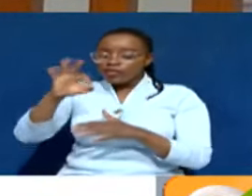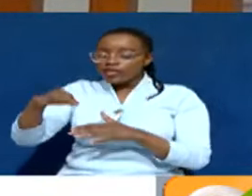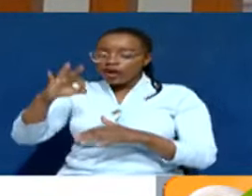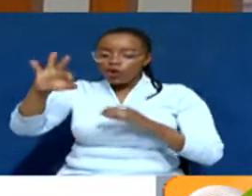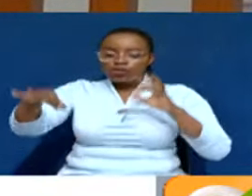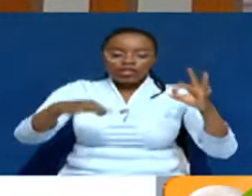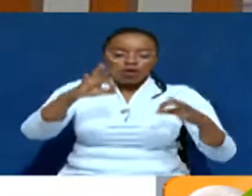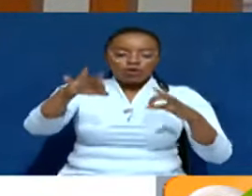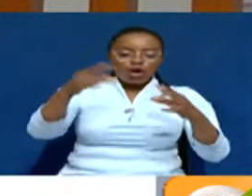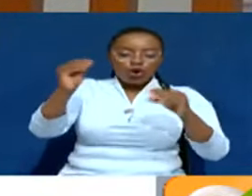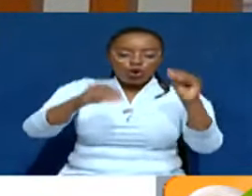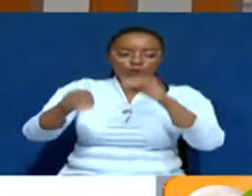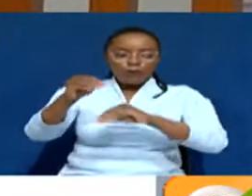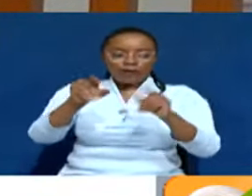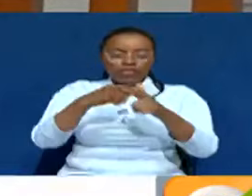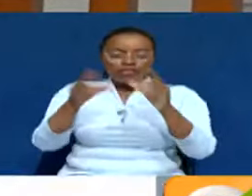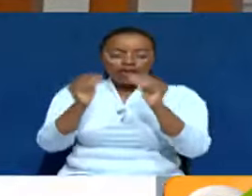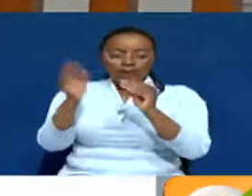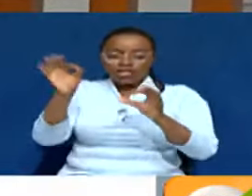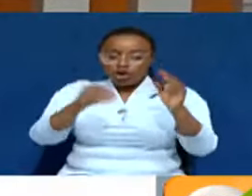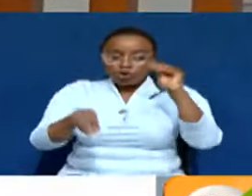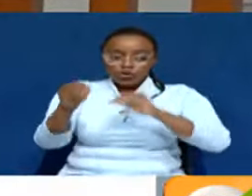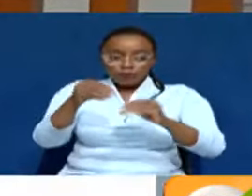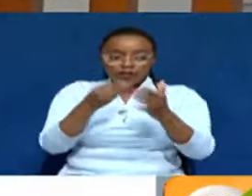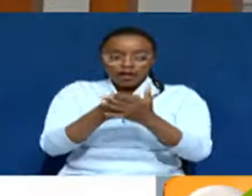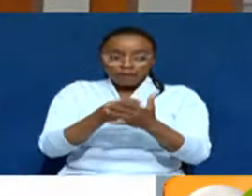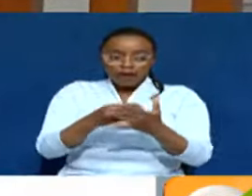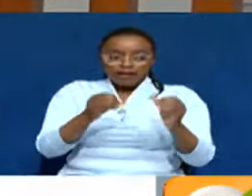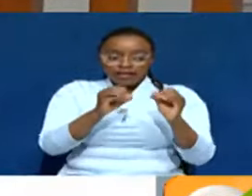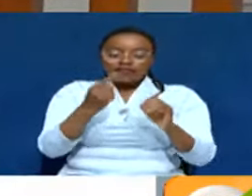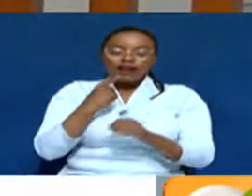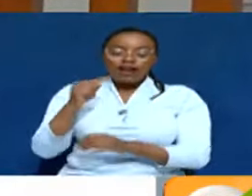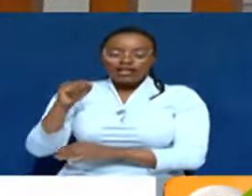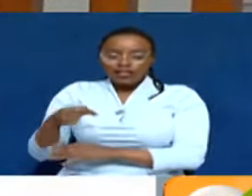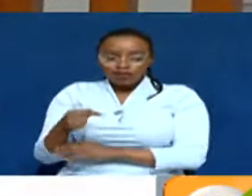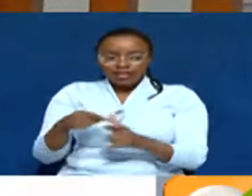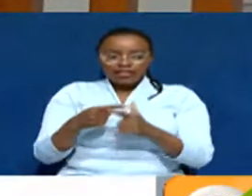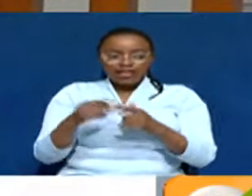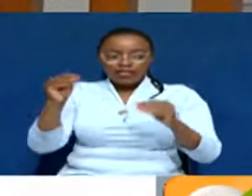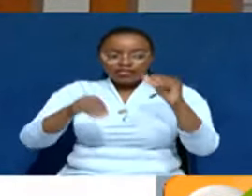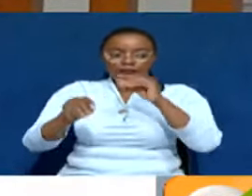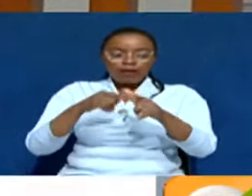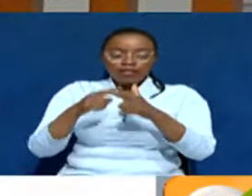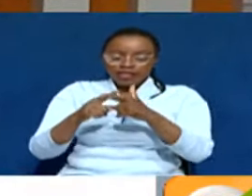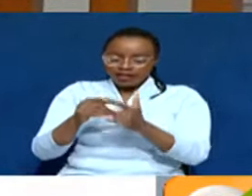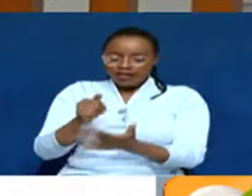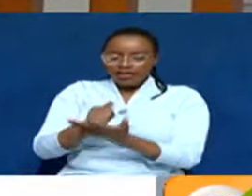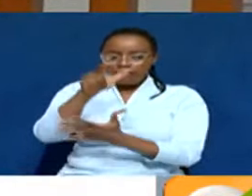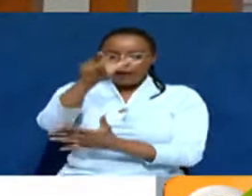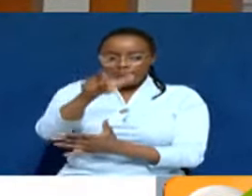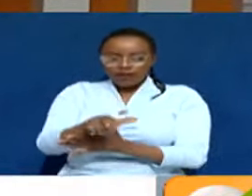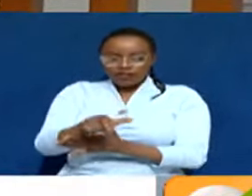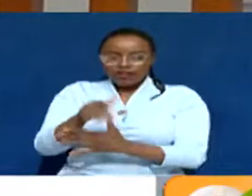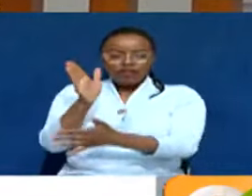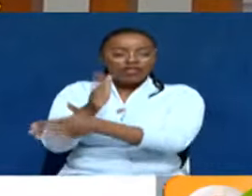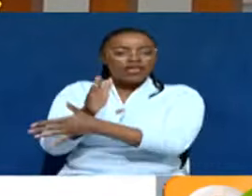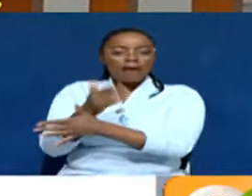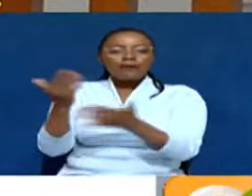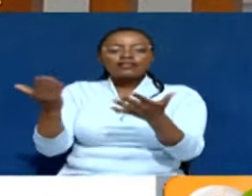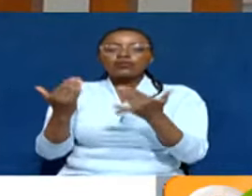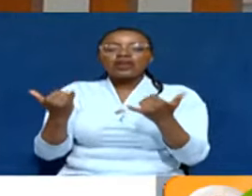1,000 to 1,000, everybody, they meet, they contribute. Kama ni 100,000, 10,000, wanatoa na rudisha mtu Kenya. Where is the embassy that